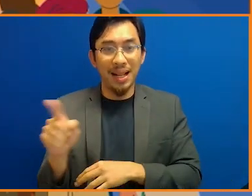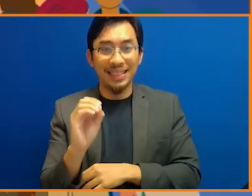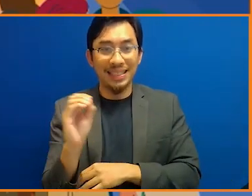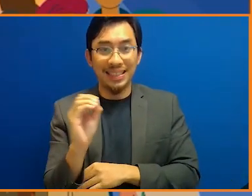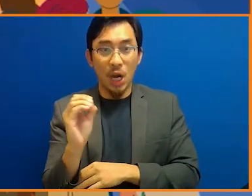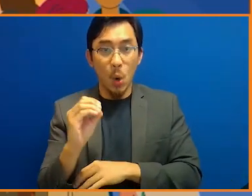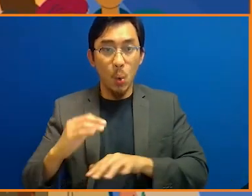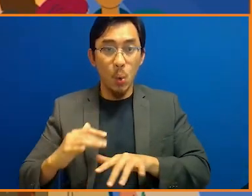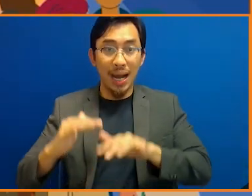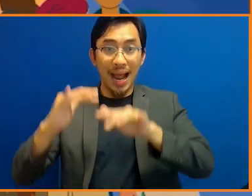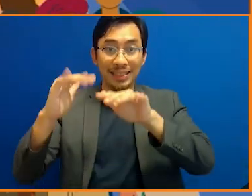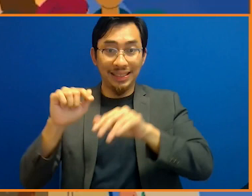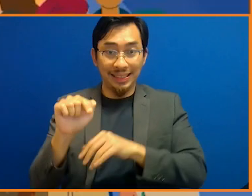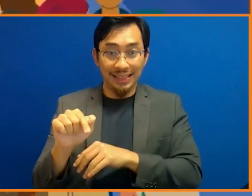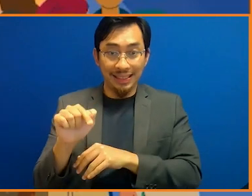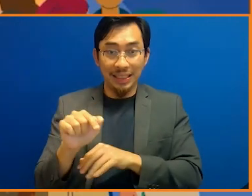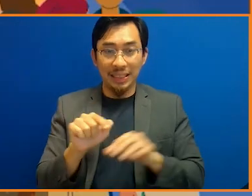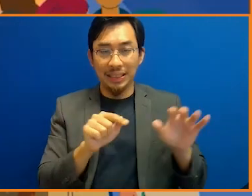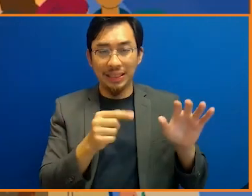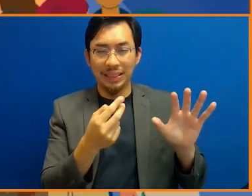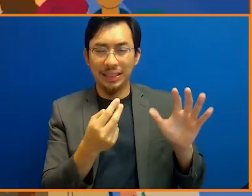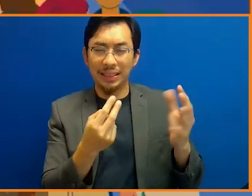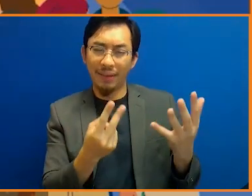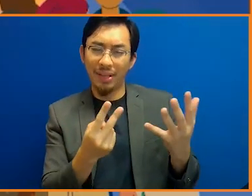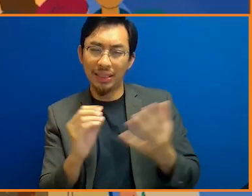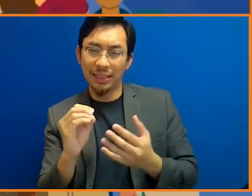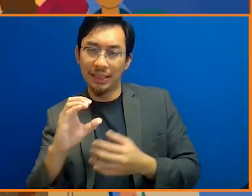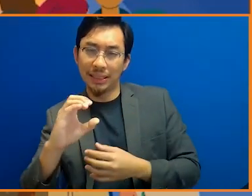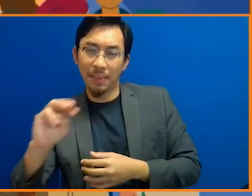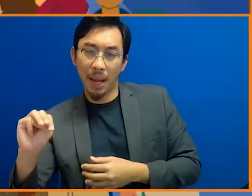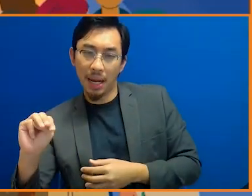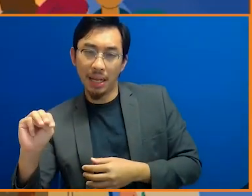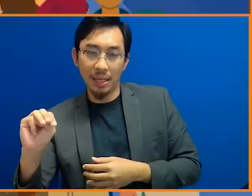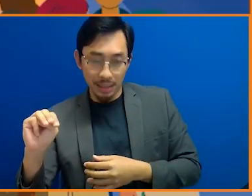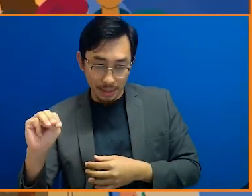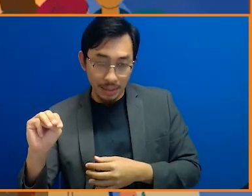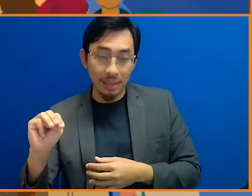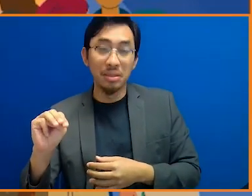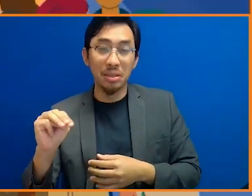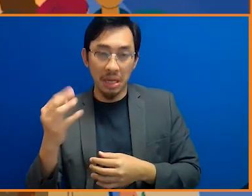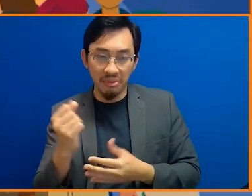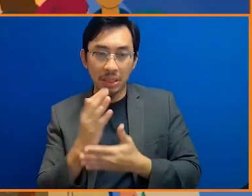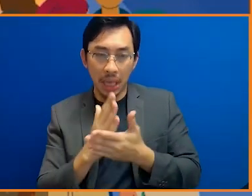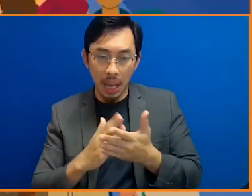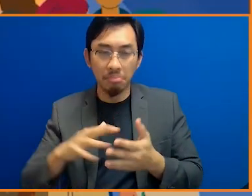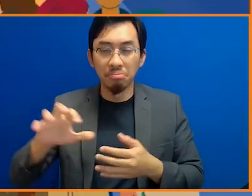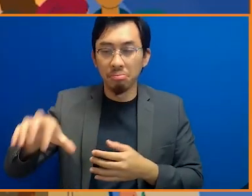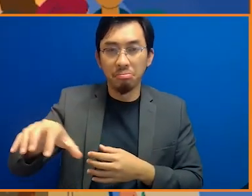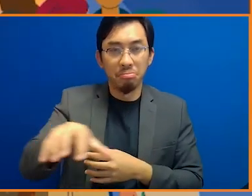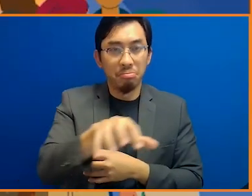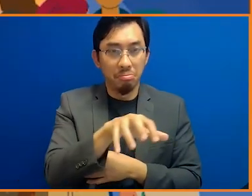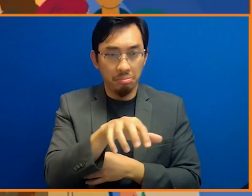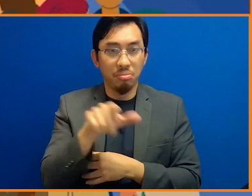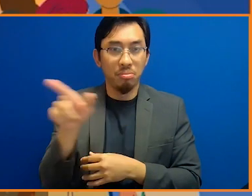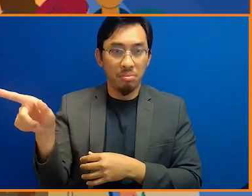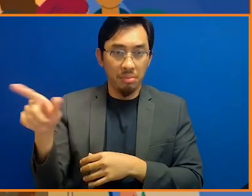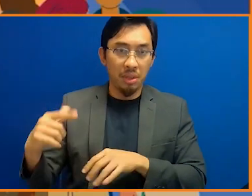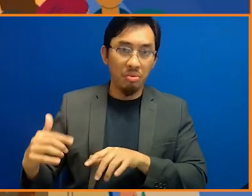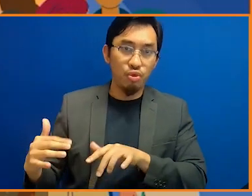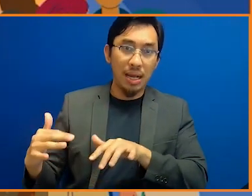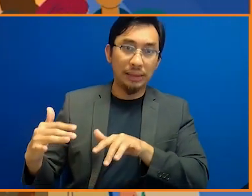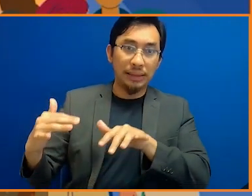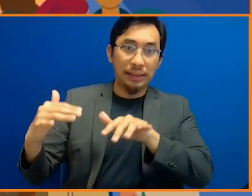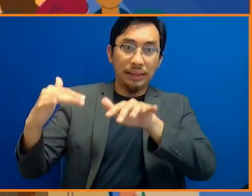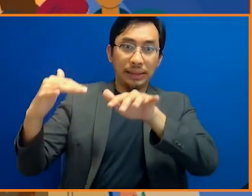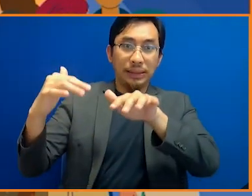for example, if even the sea level rise for 70 centimeters, but in some place the